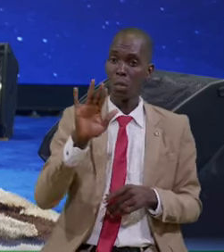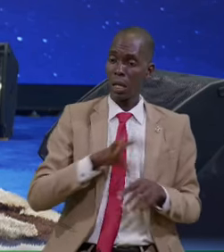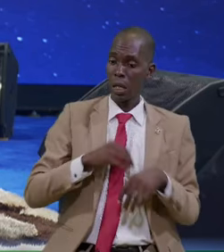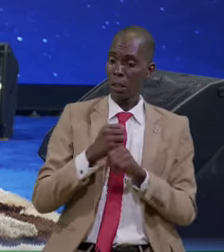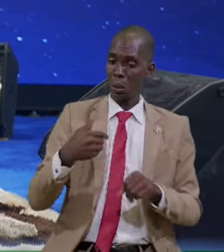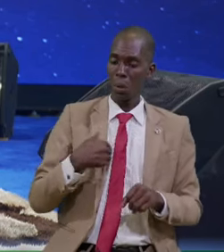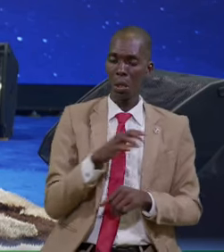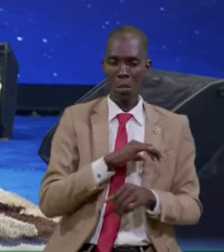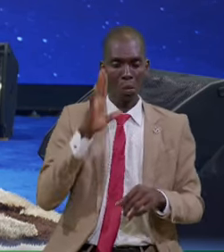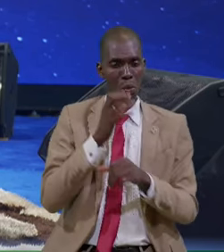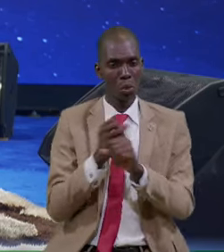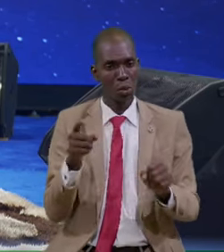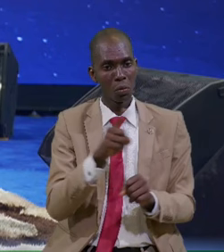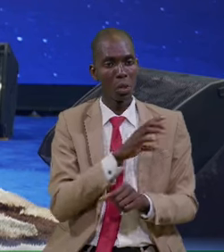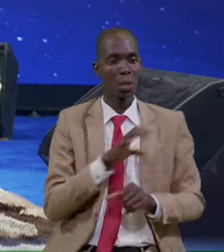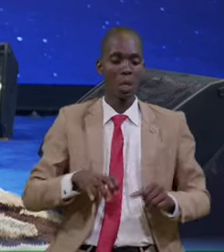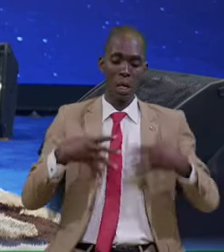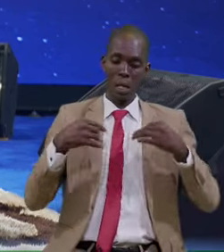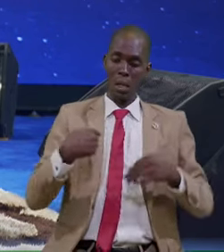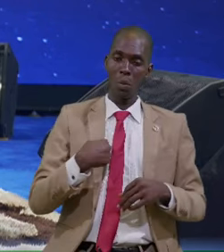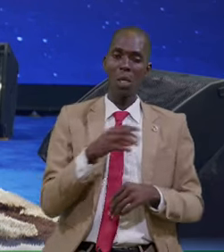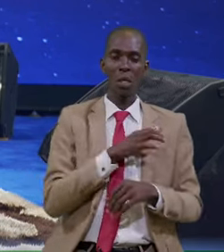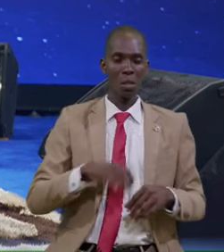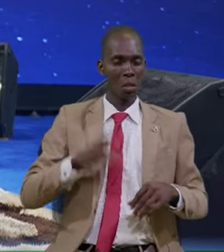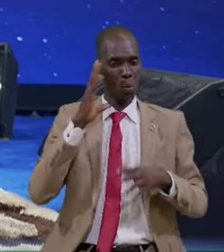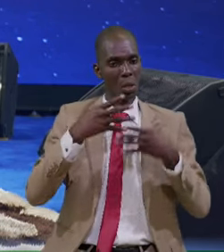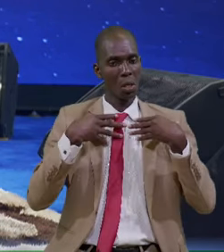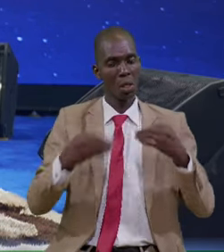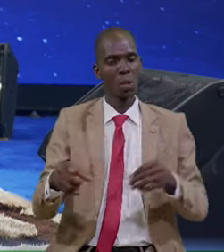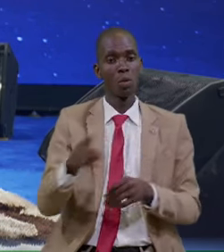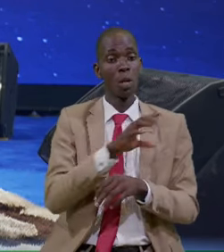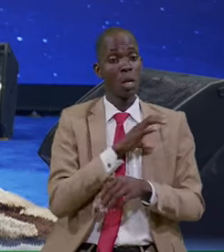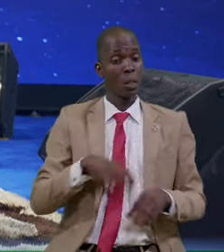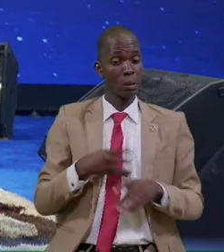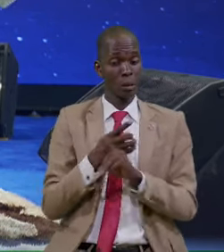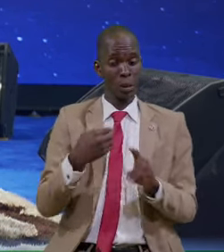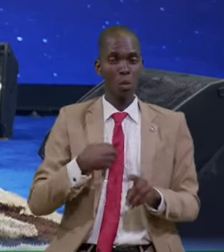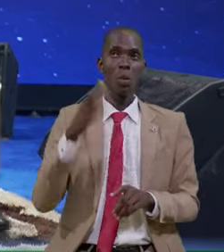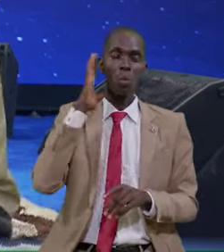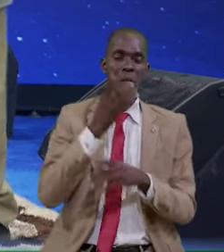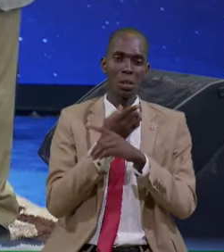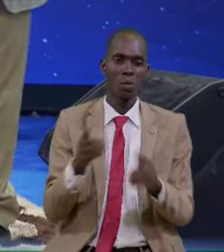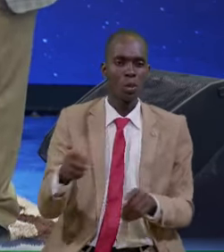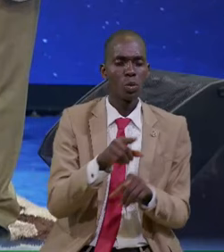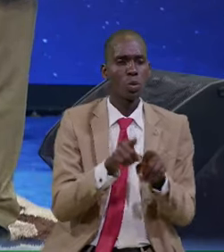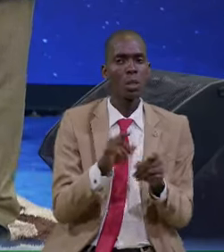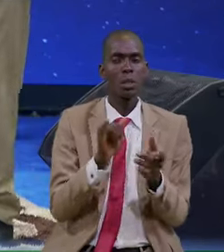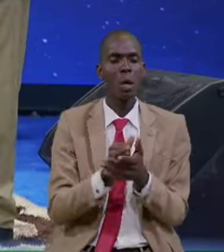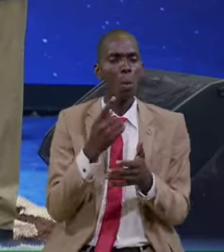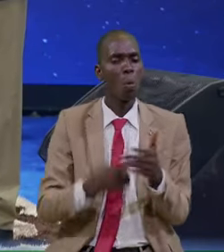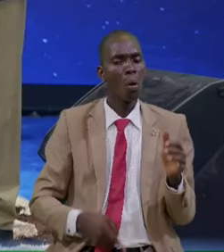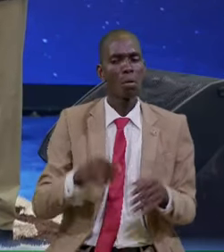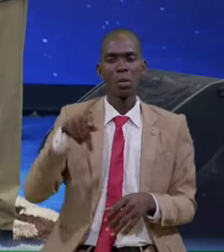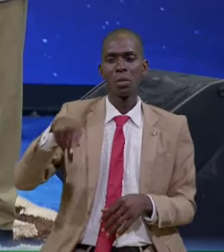me and Christ will heal you. Christ delivered me and Christ will deliver you. That's all he said. That's all he said. He